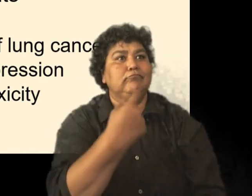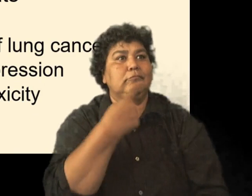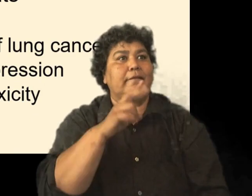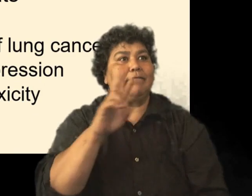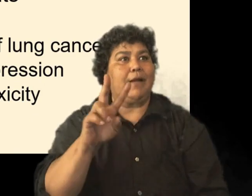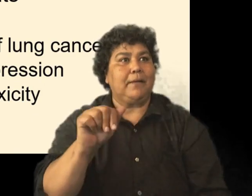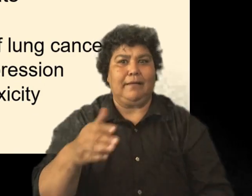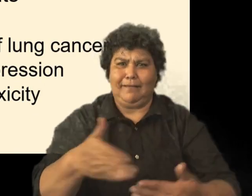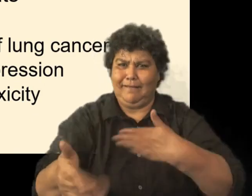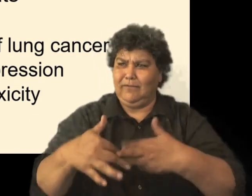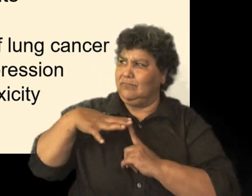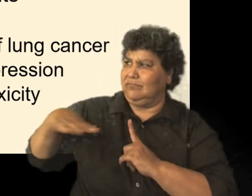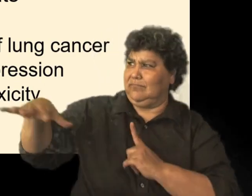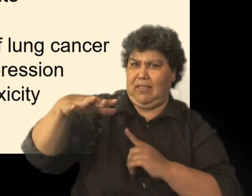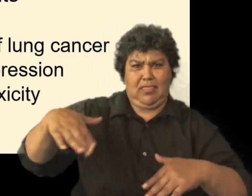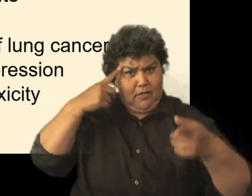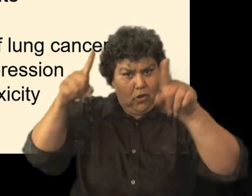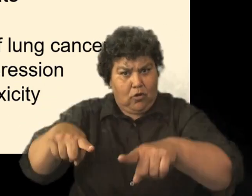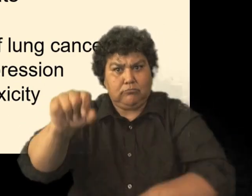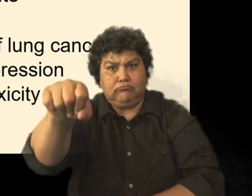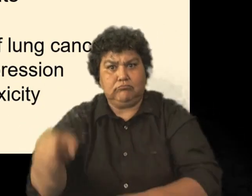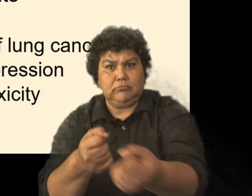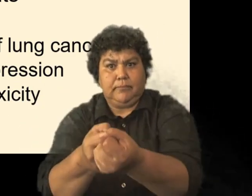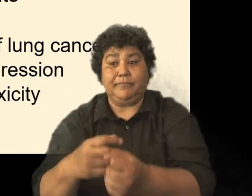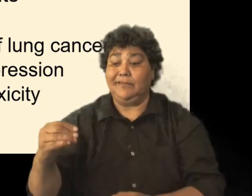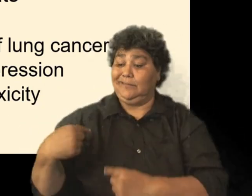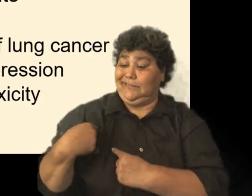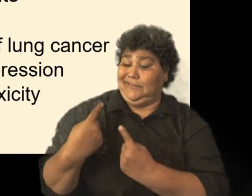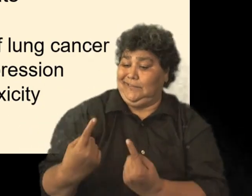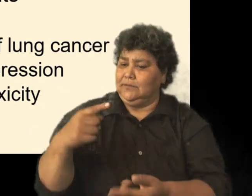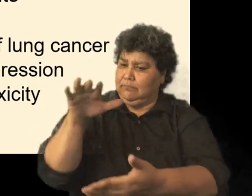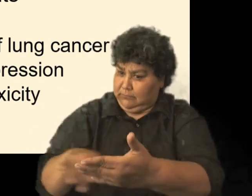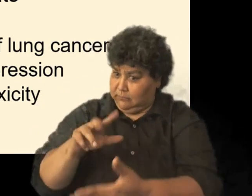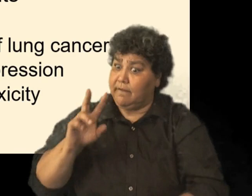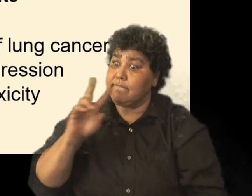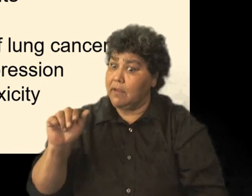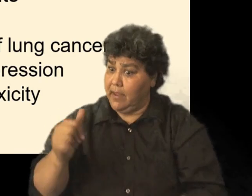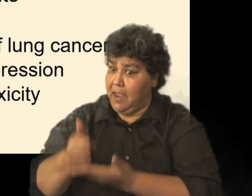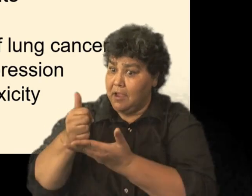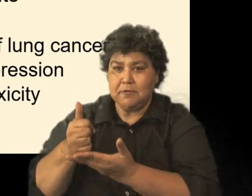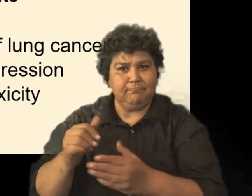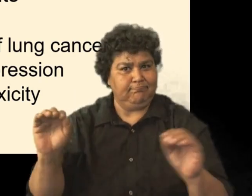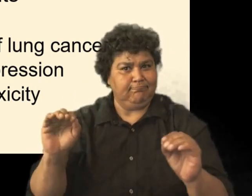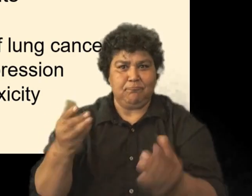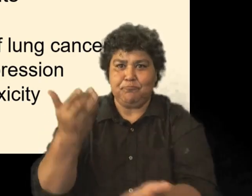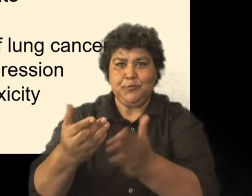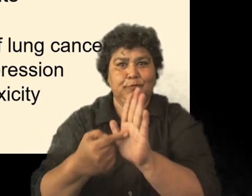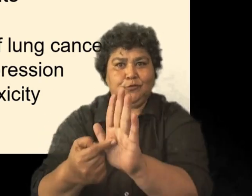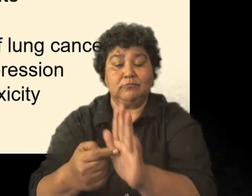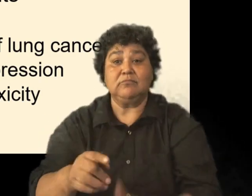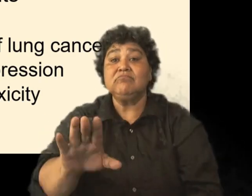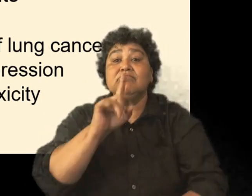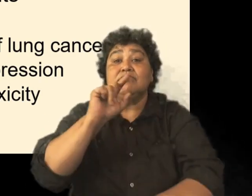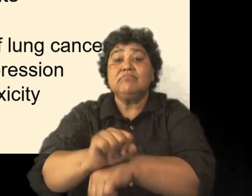studies have failed to show any benefit from vitamin A, and in fact have shown that patients with a mutation in a